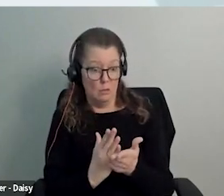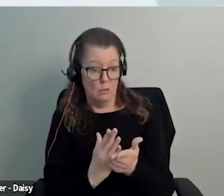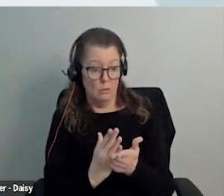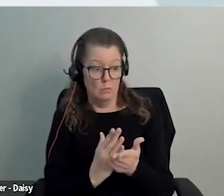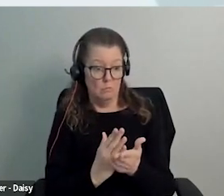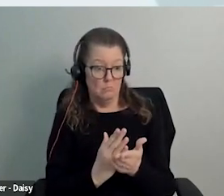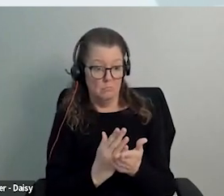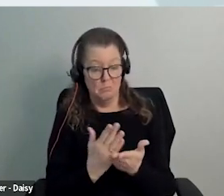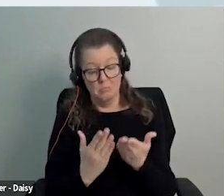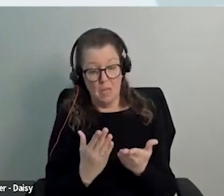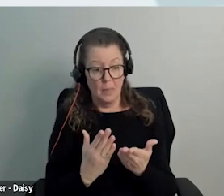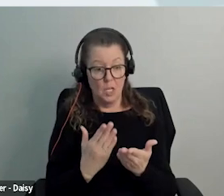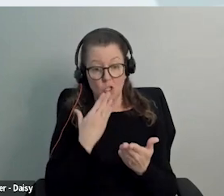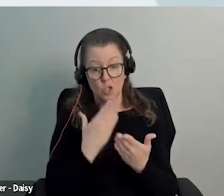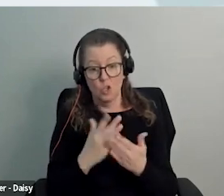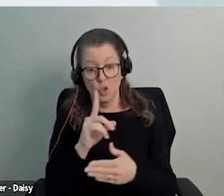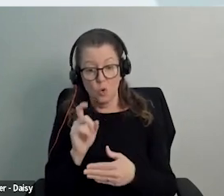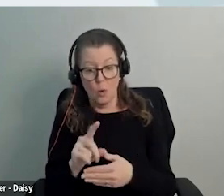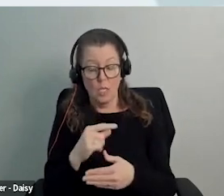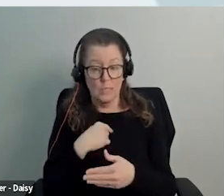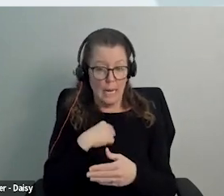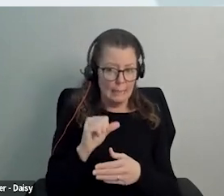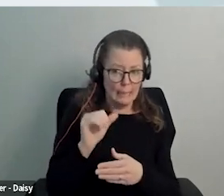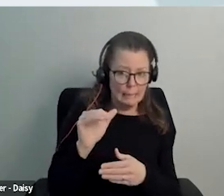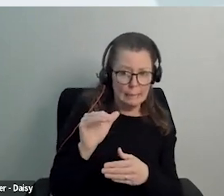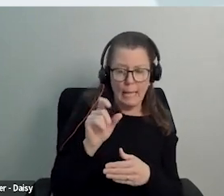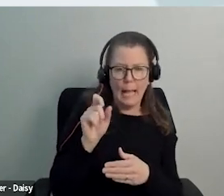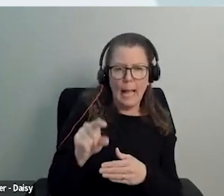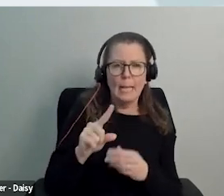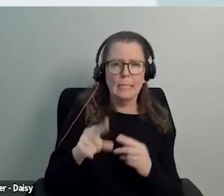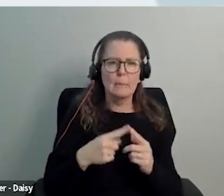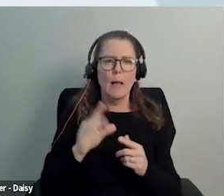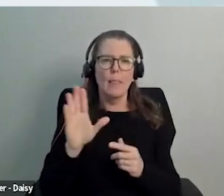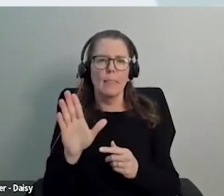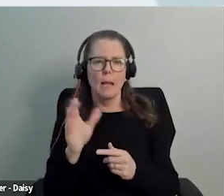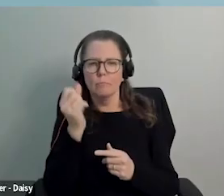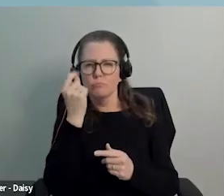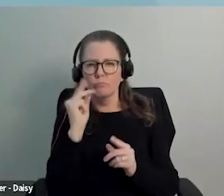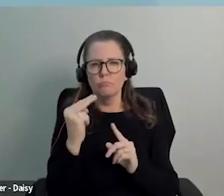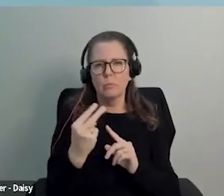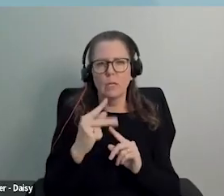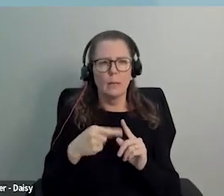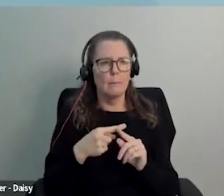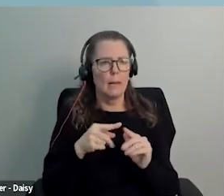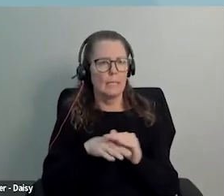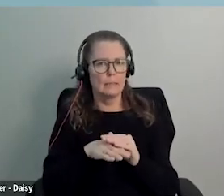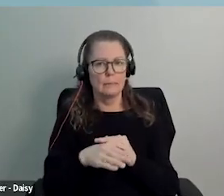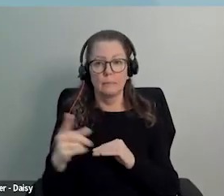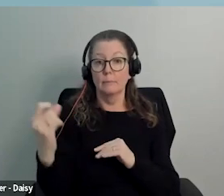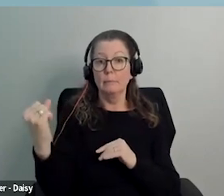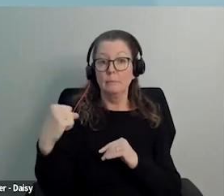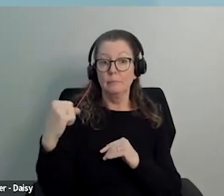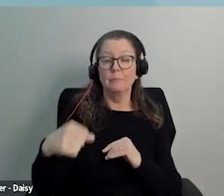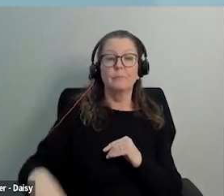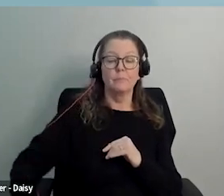asking the potential employer to find out about their stance on accessibility? Yeah, absolutely.